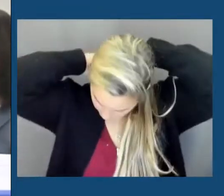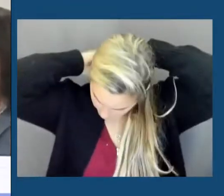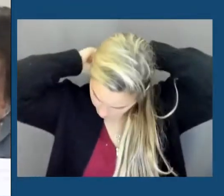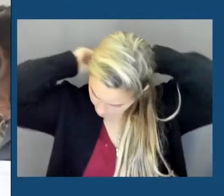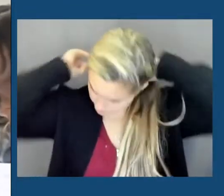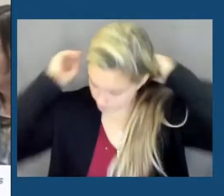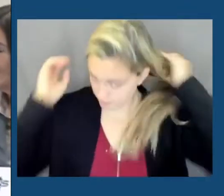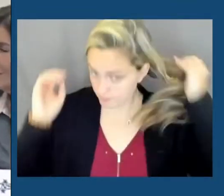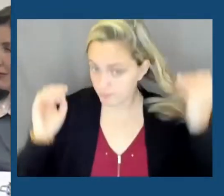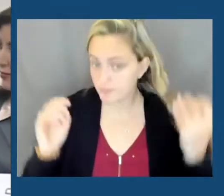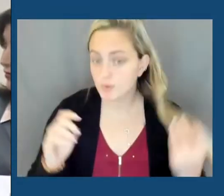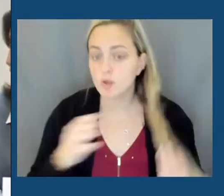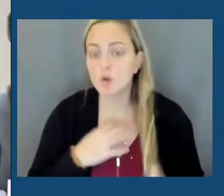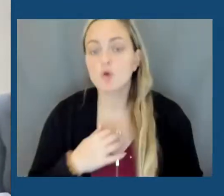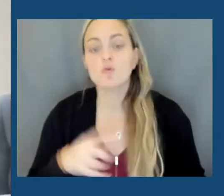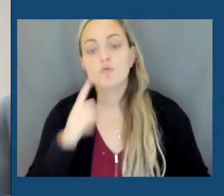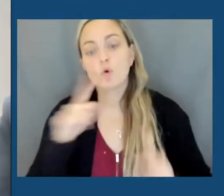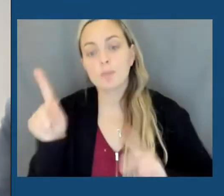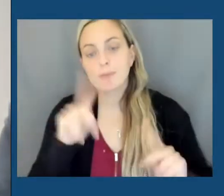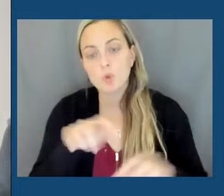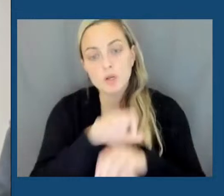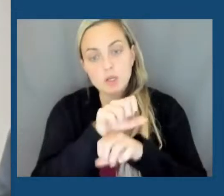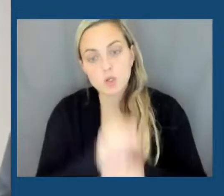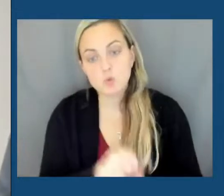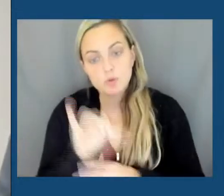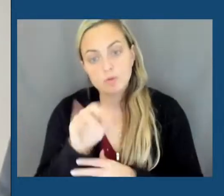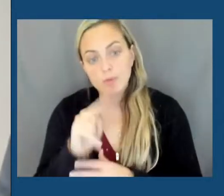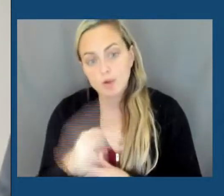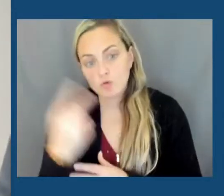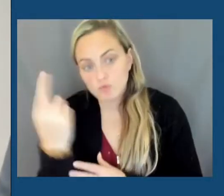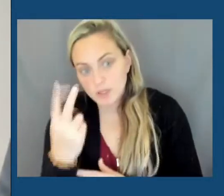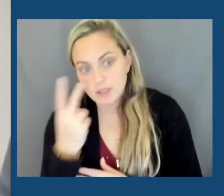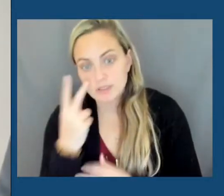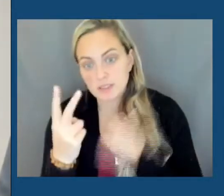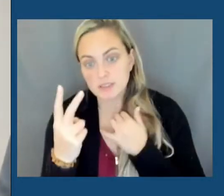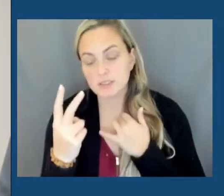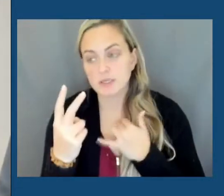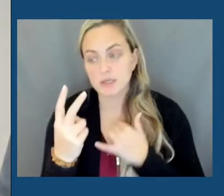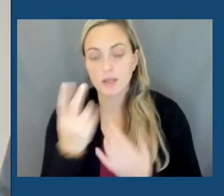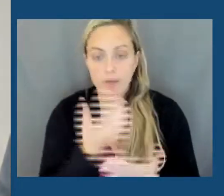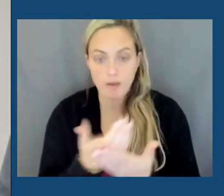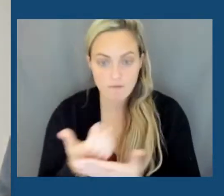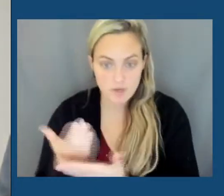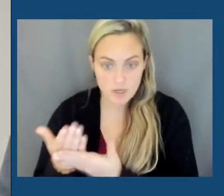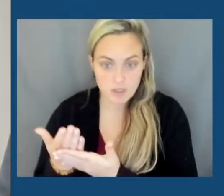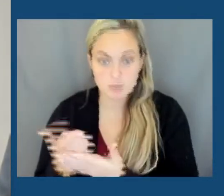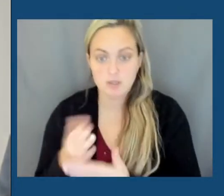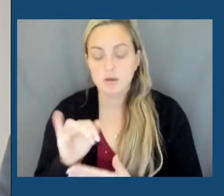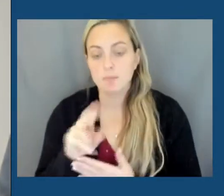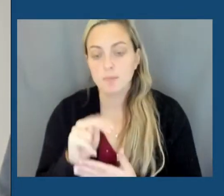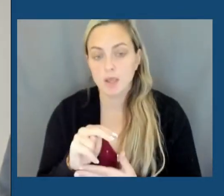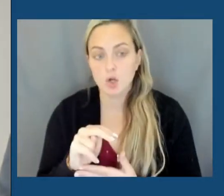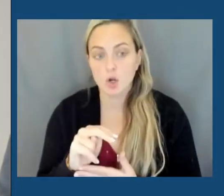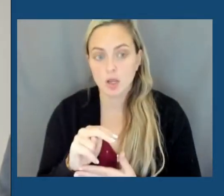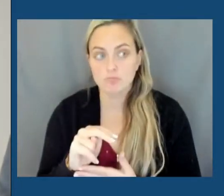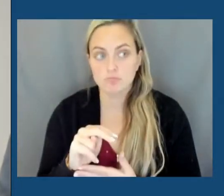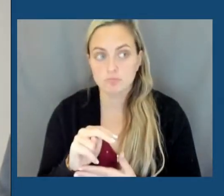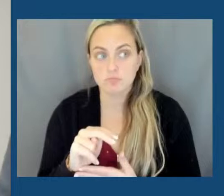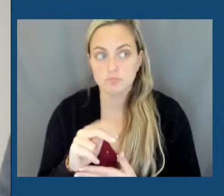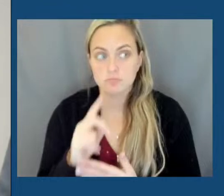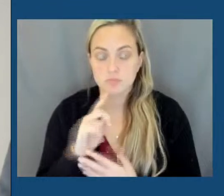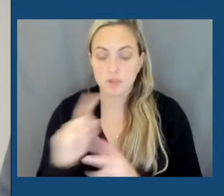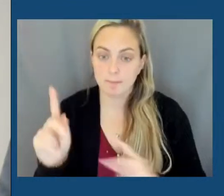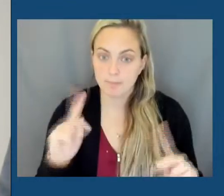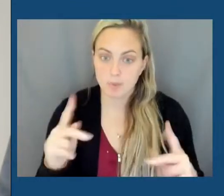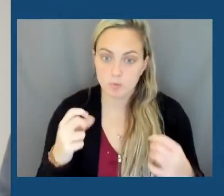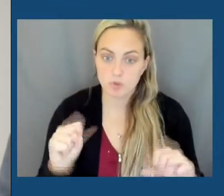know Micron, you are starting to realize and see evidence that Micron considers people strategy